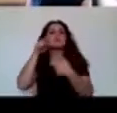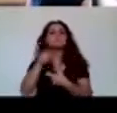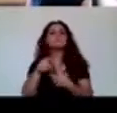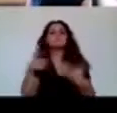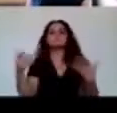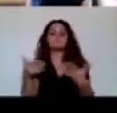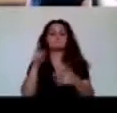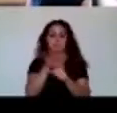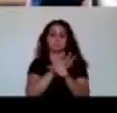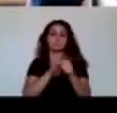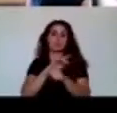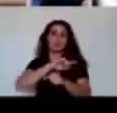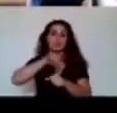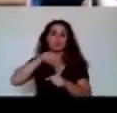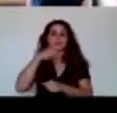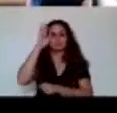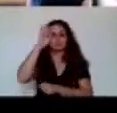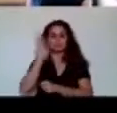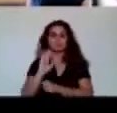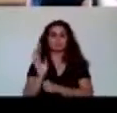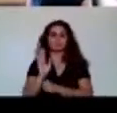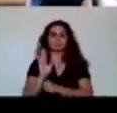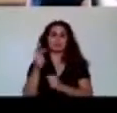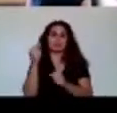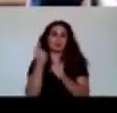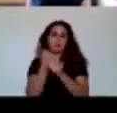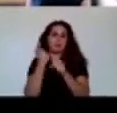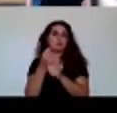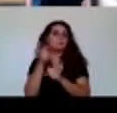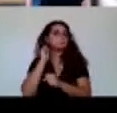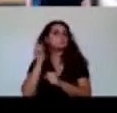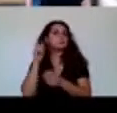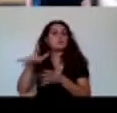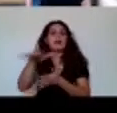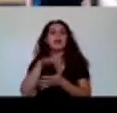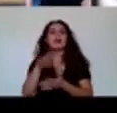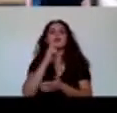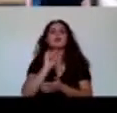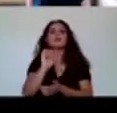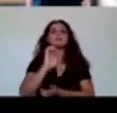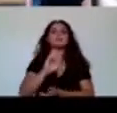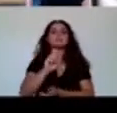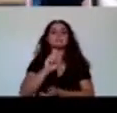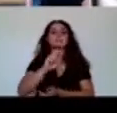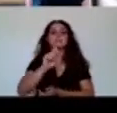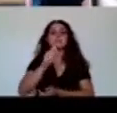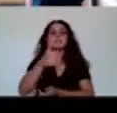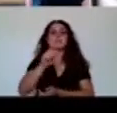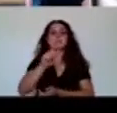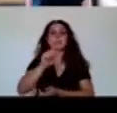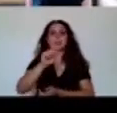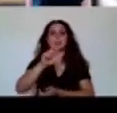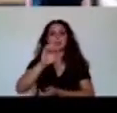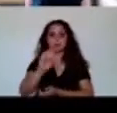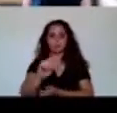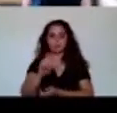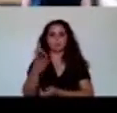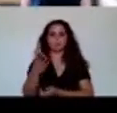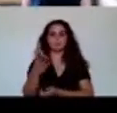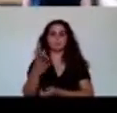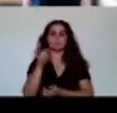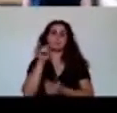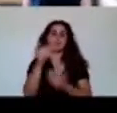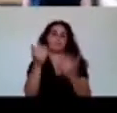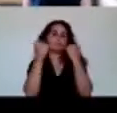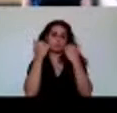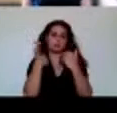particular case, we know that there's an important role for an area of the brain called the cerebellum. So the data I